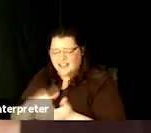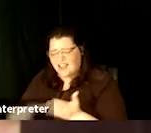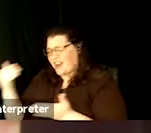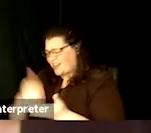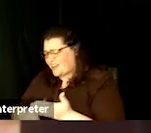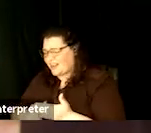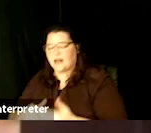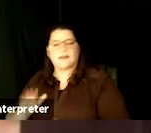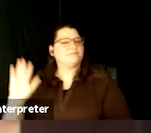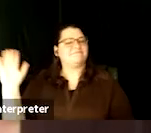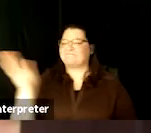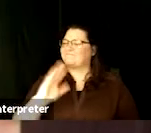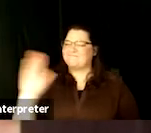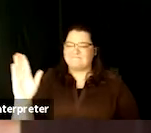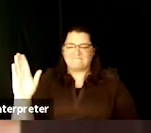the grave.